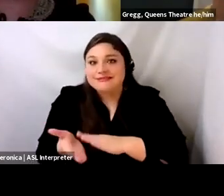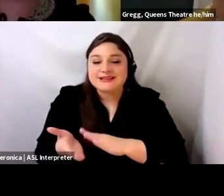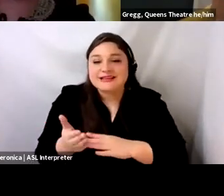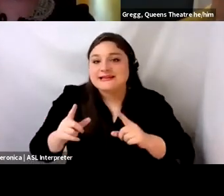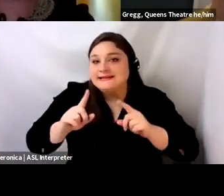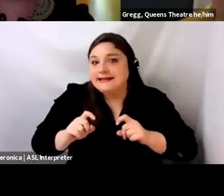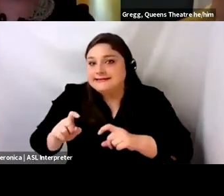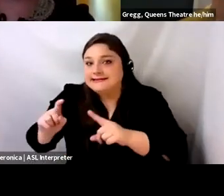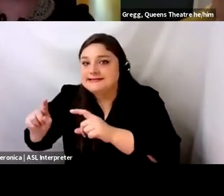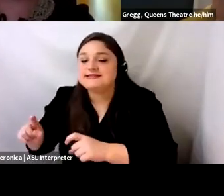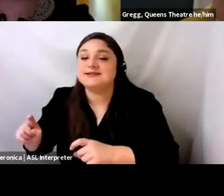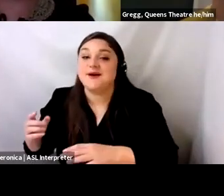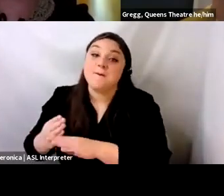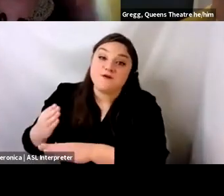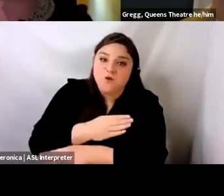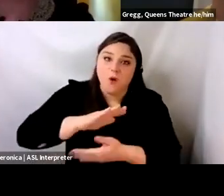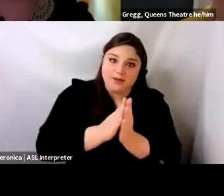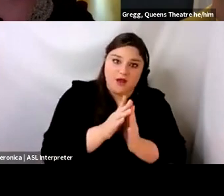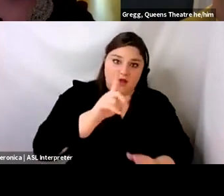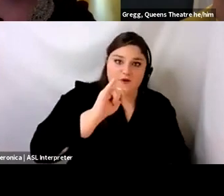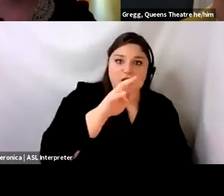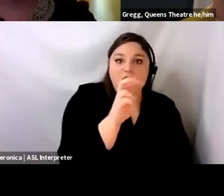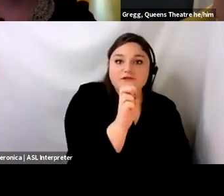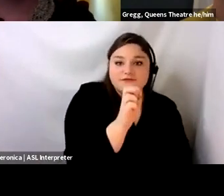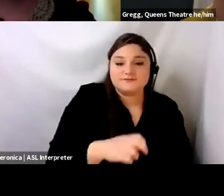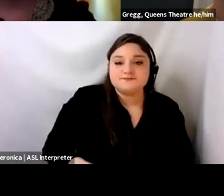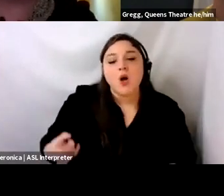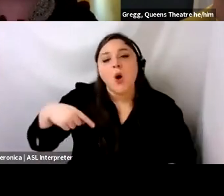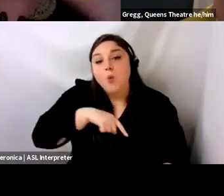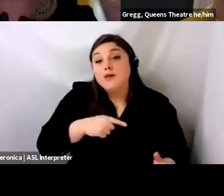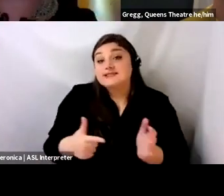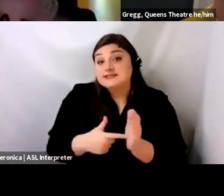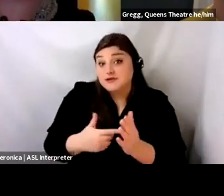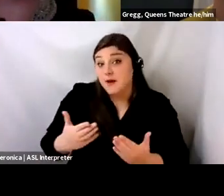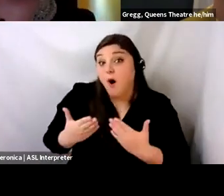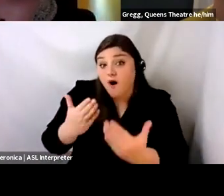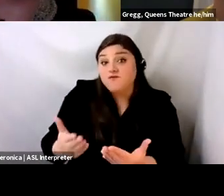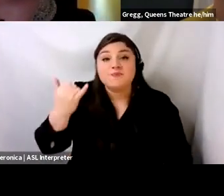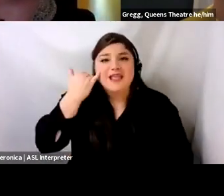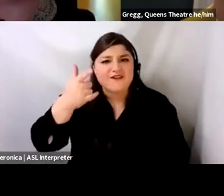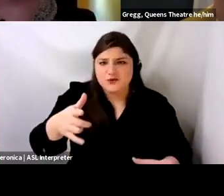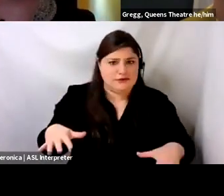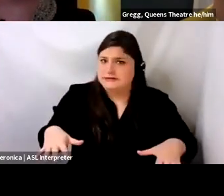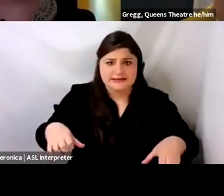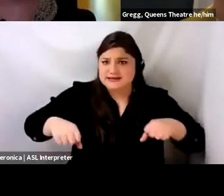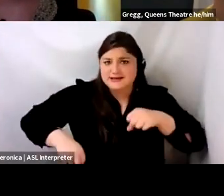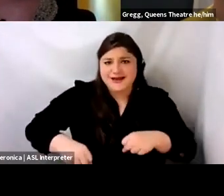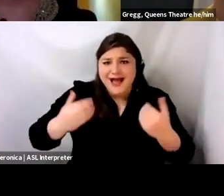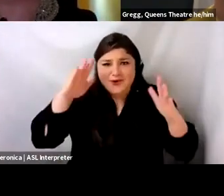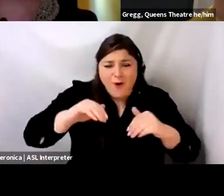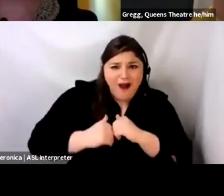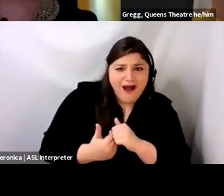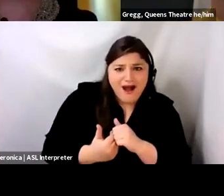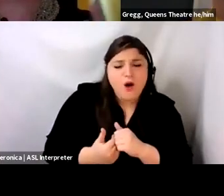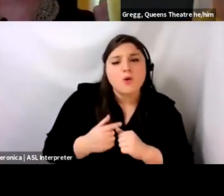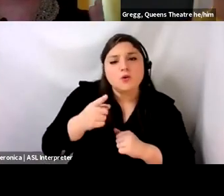live to the rest of the community. do it just within your organization first. So you have that practical run through within the organization,